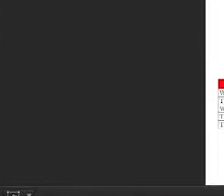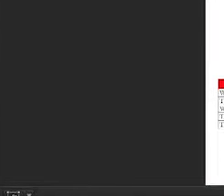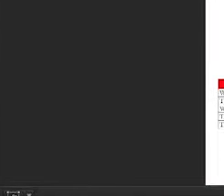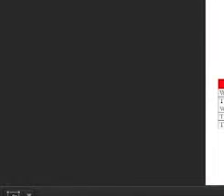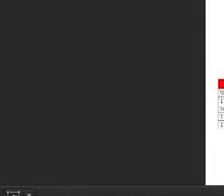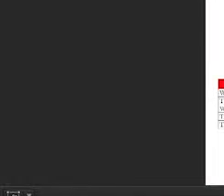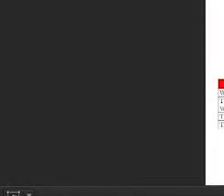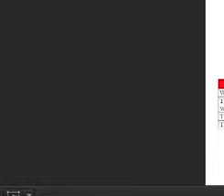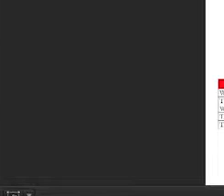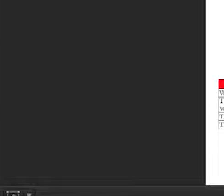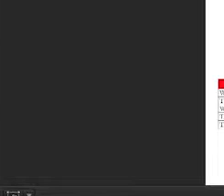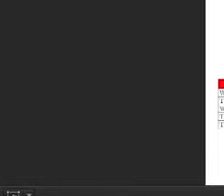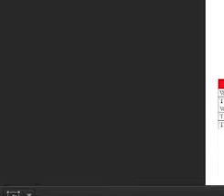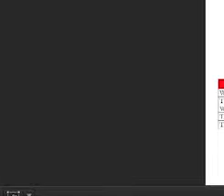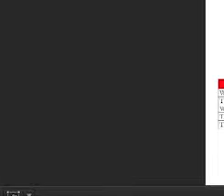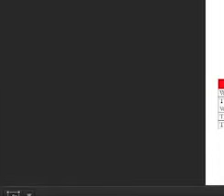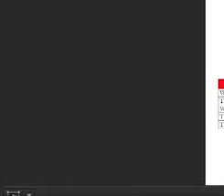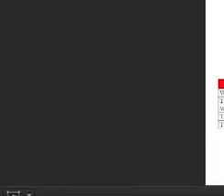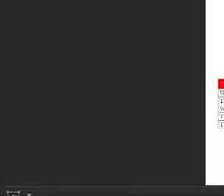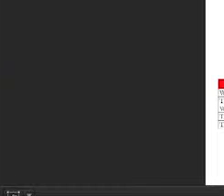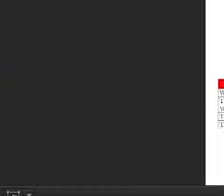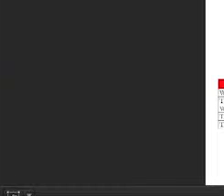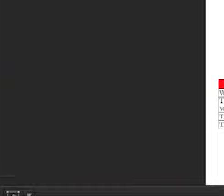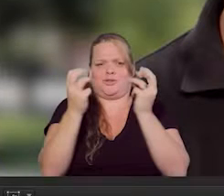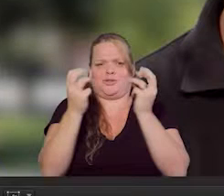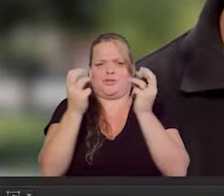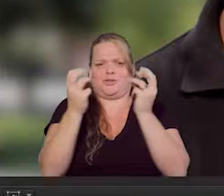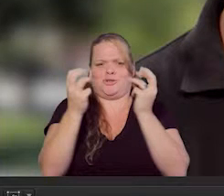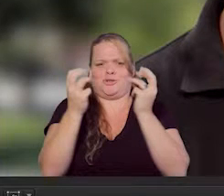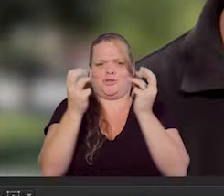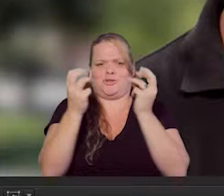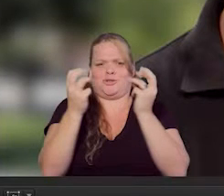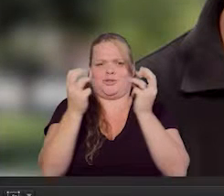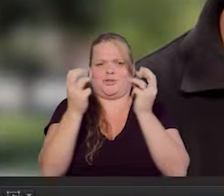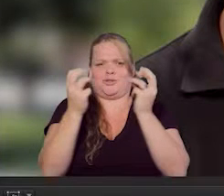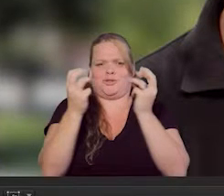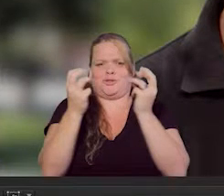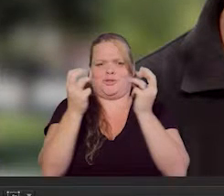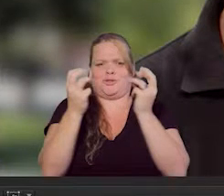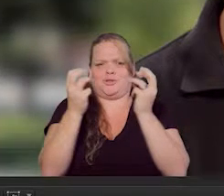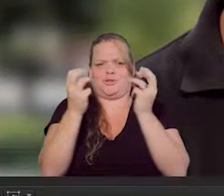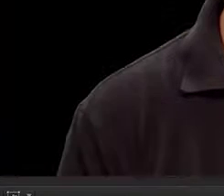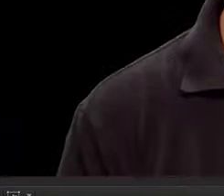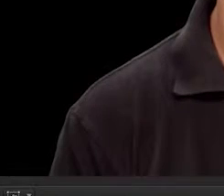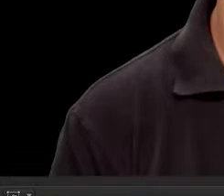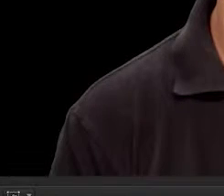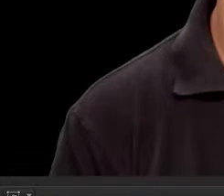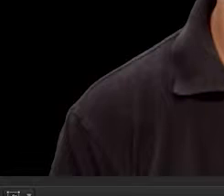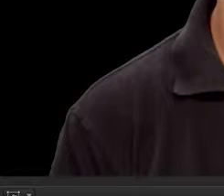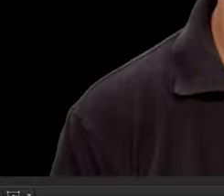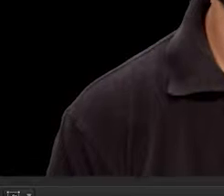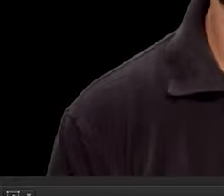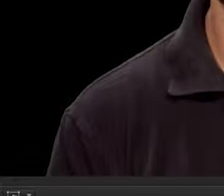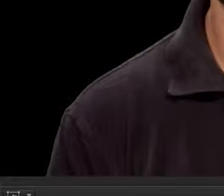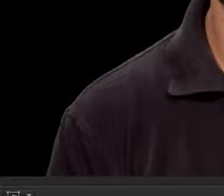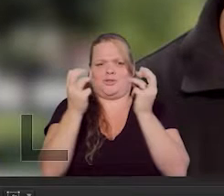So we want to grab, this is our financial aid workshop B-roll. So we'll put this right